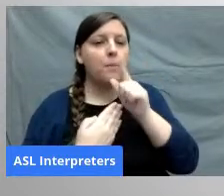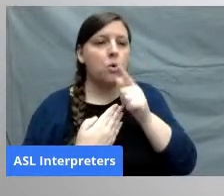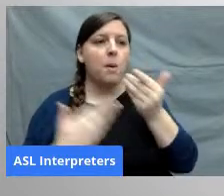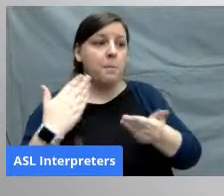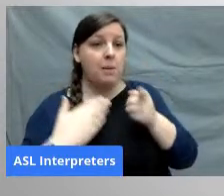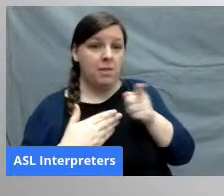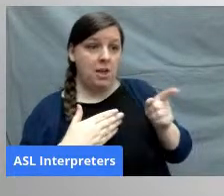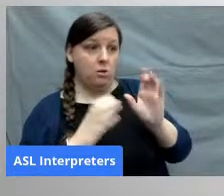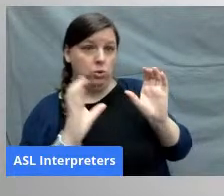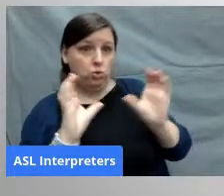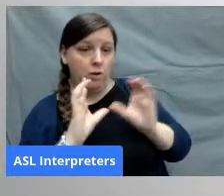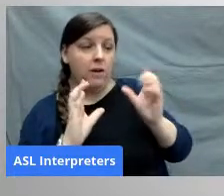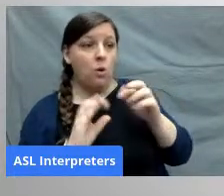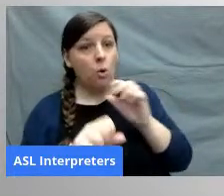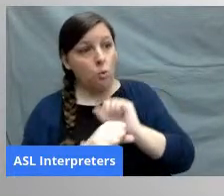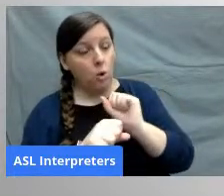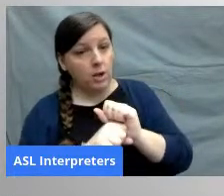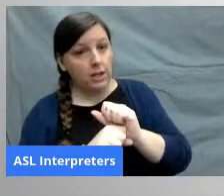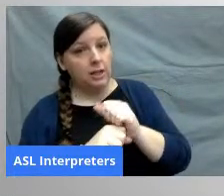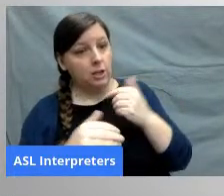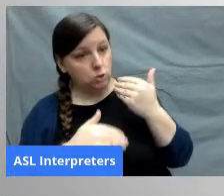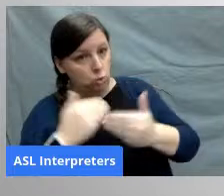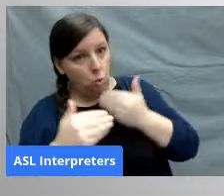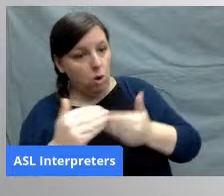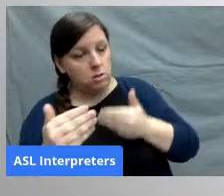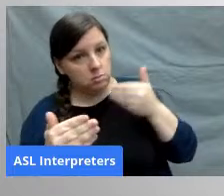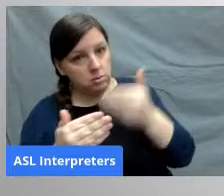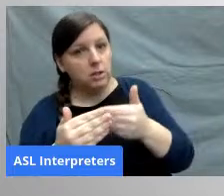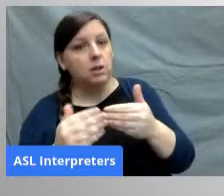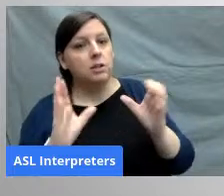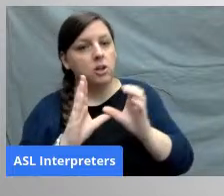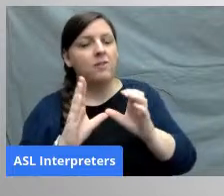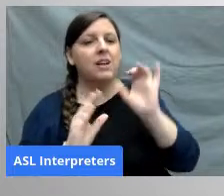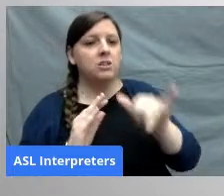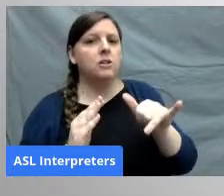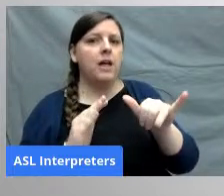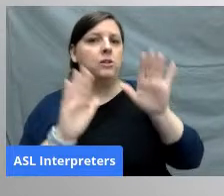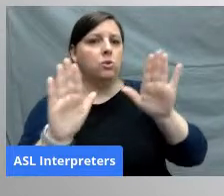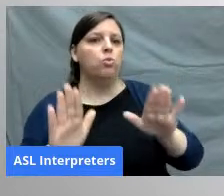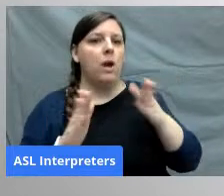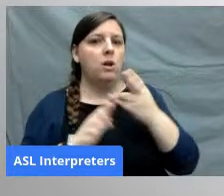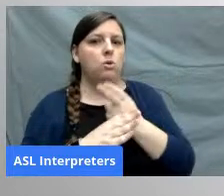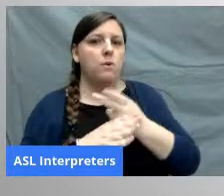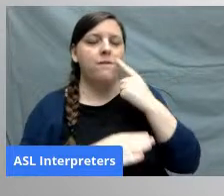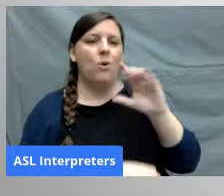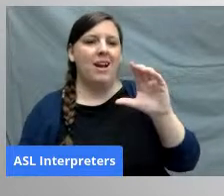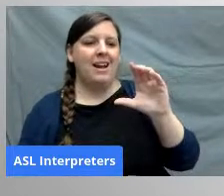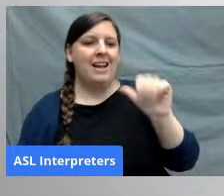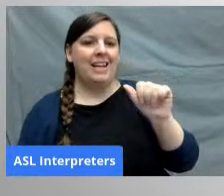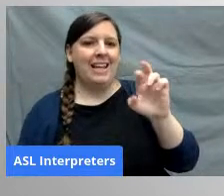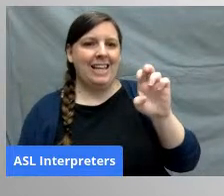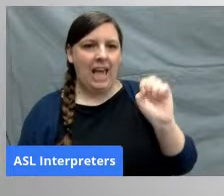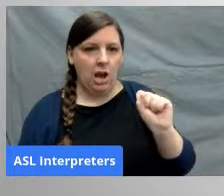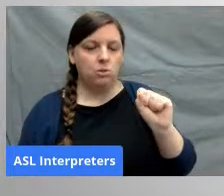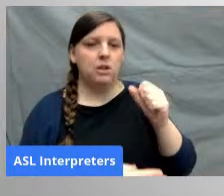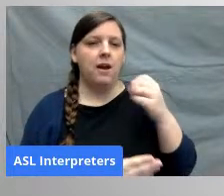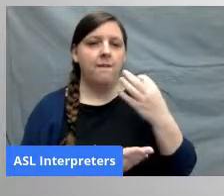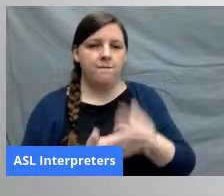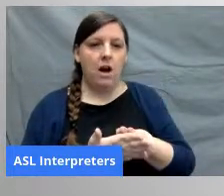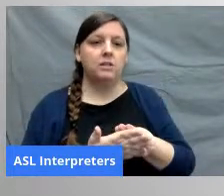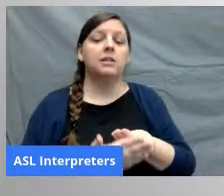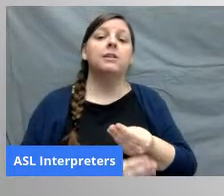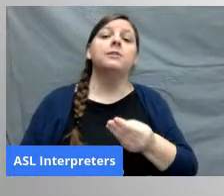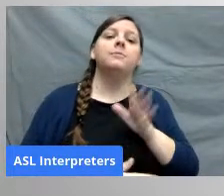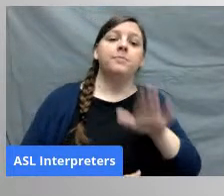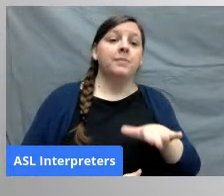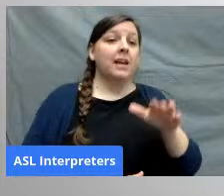or working on certification, is a great use of CARES funds as well. And just because this is my favorite thing to talk about, Ms.